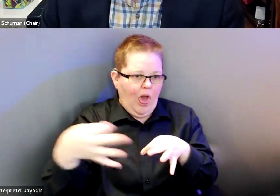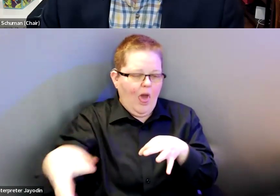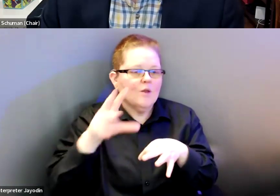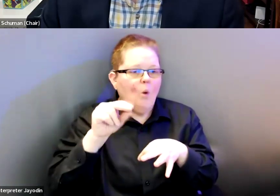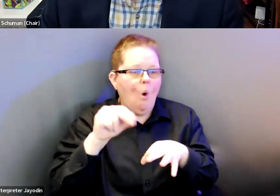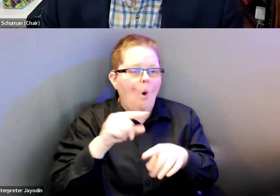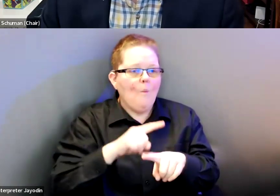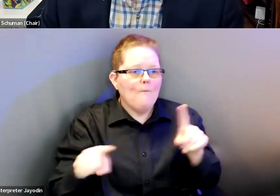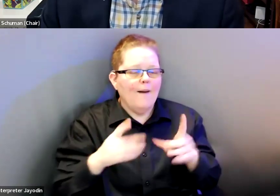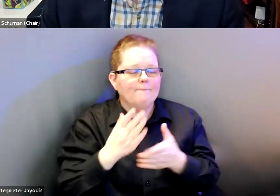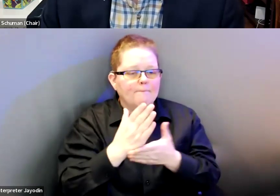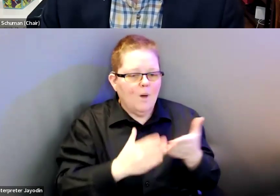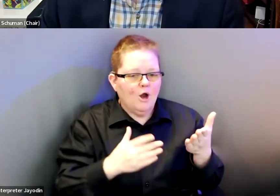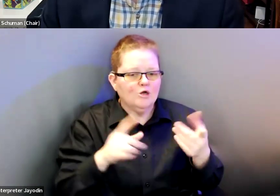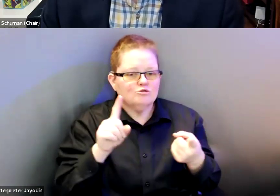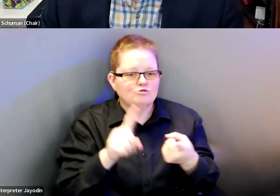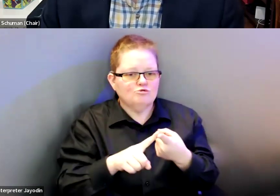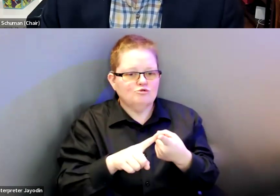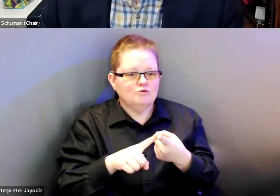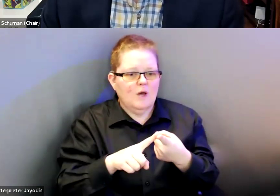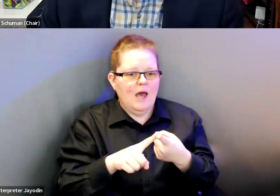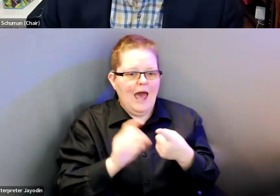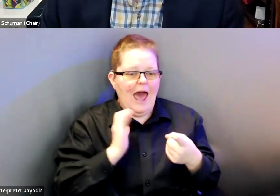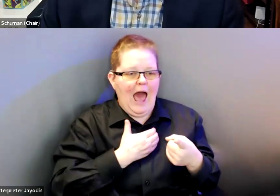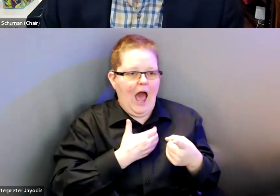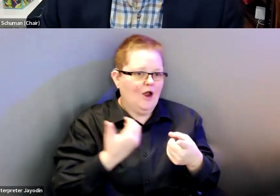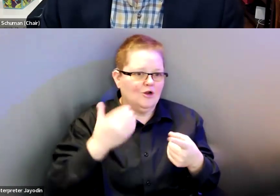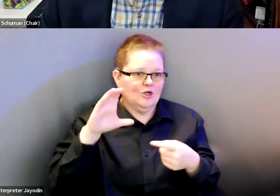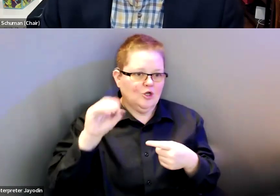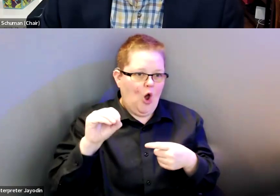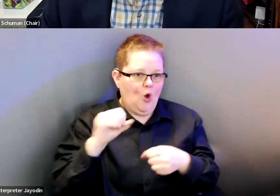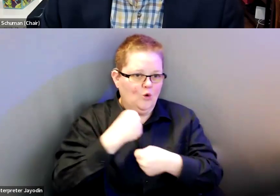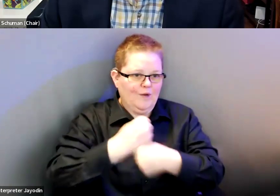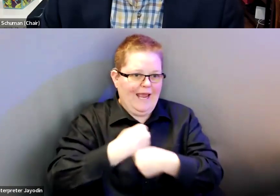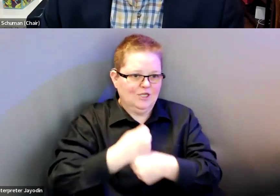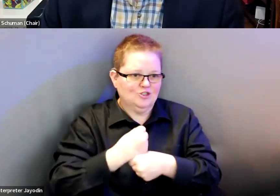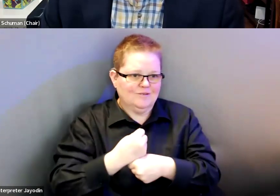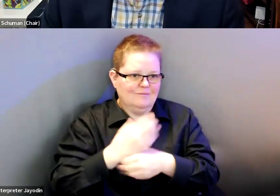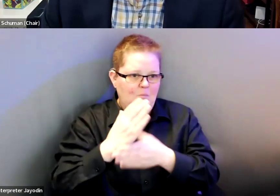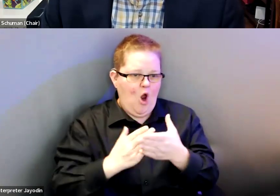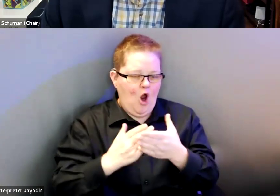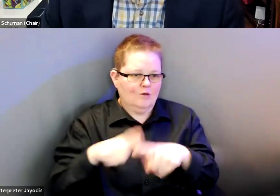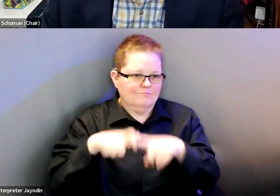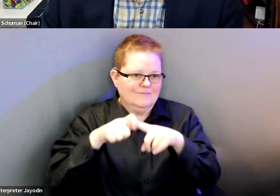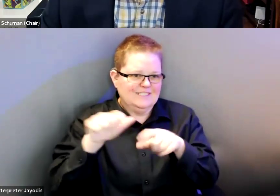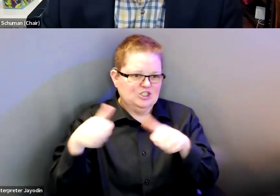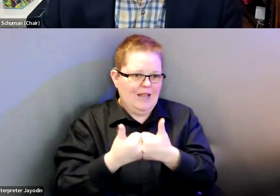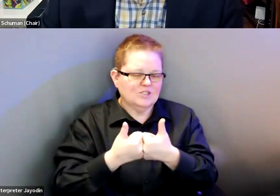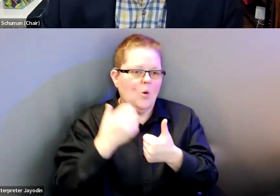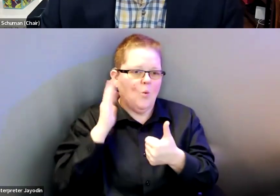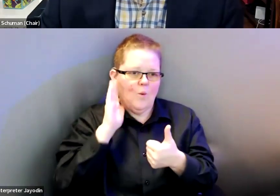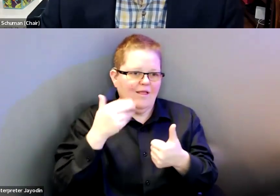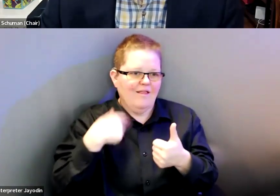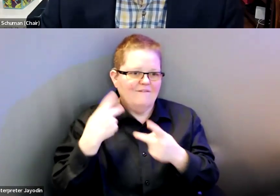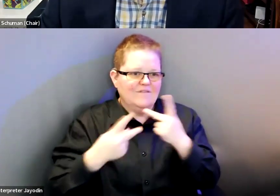the parts of like co-creation is going to be challenging, but we'll revisit this in January. Oh, Charlie,